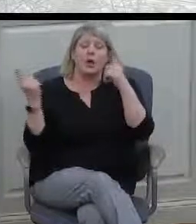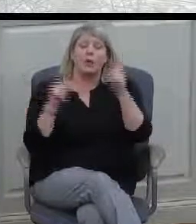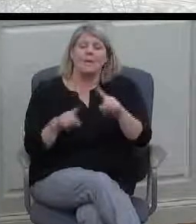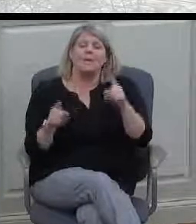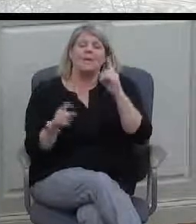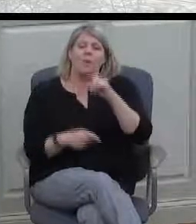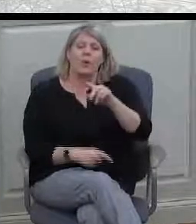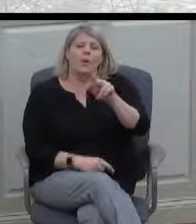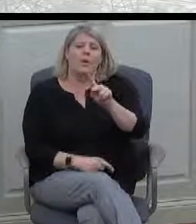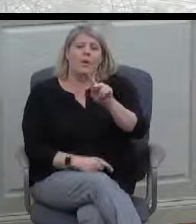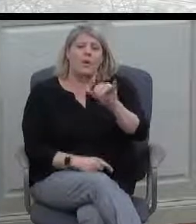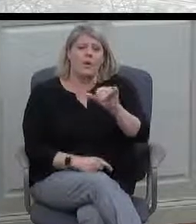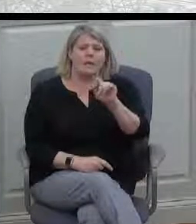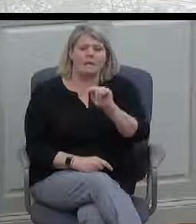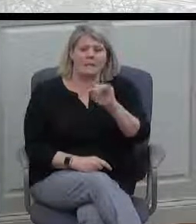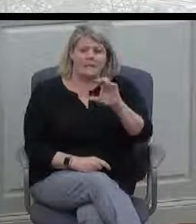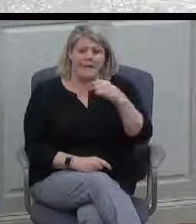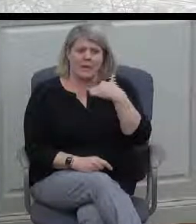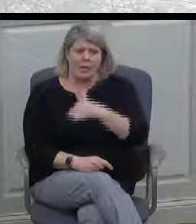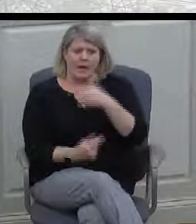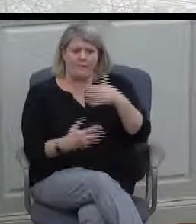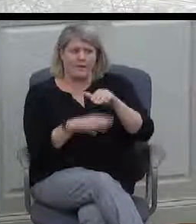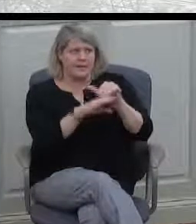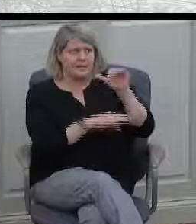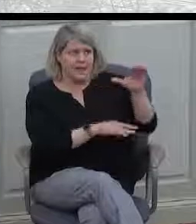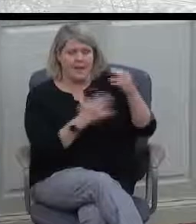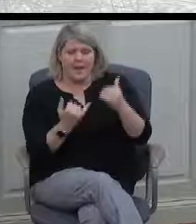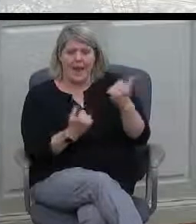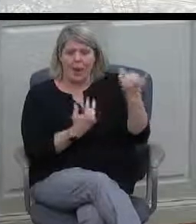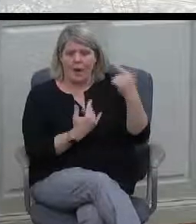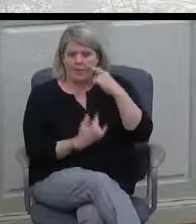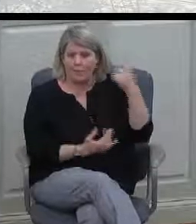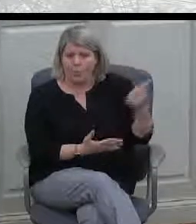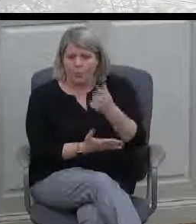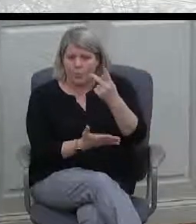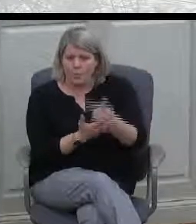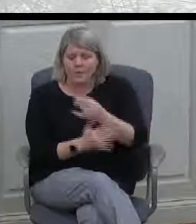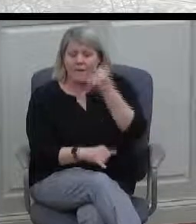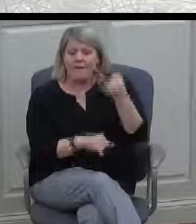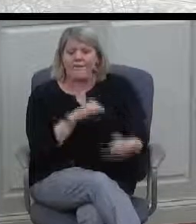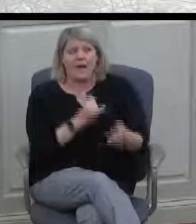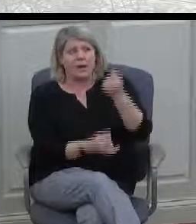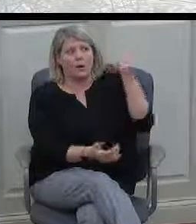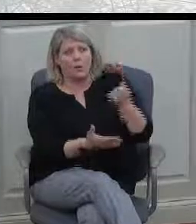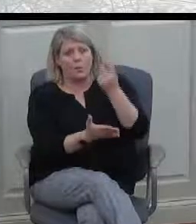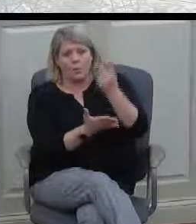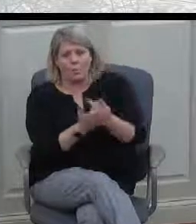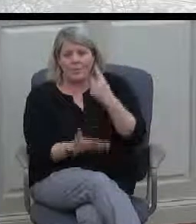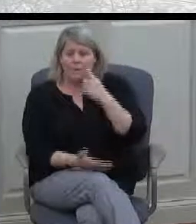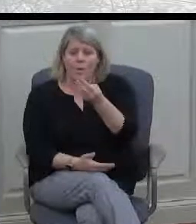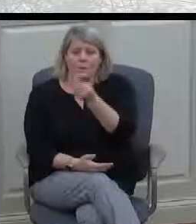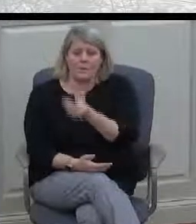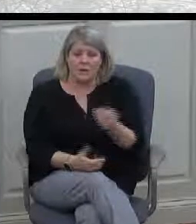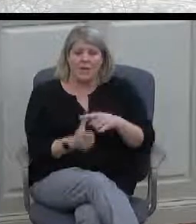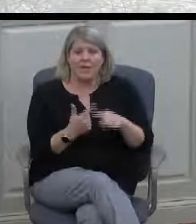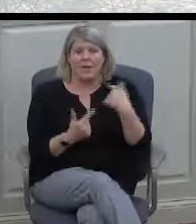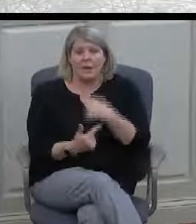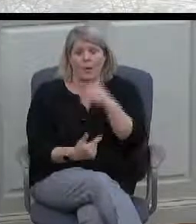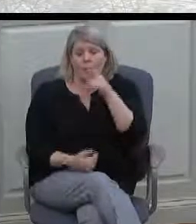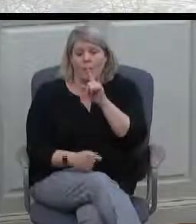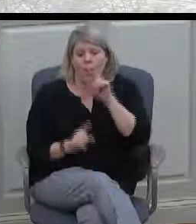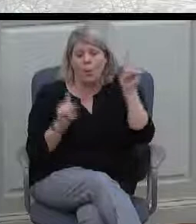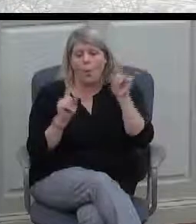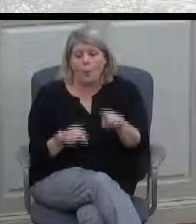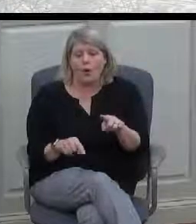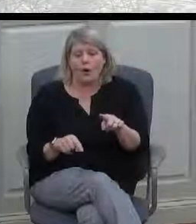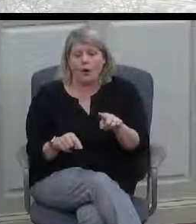We have sent that to them. Now we're just waiting on final approval from them for the materials that we'd like to purchase, and then we will order the